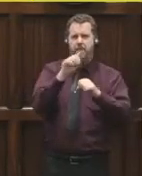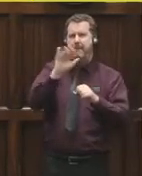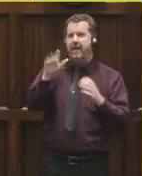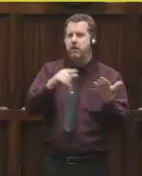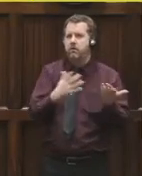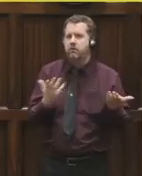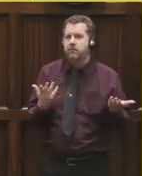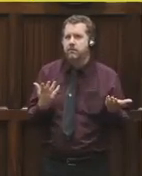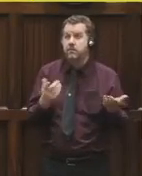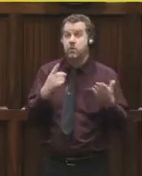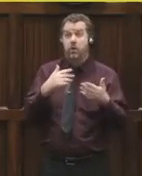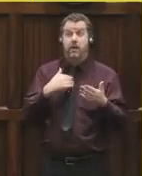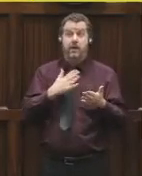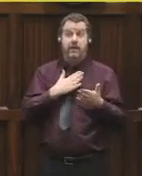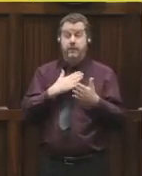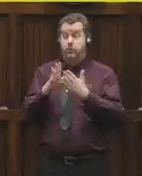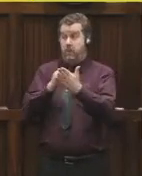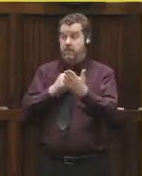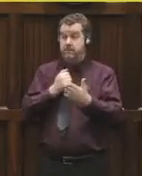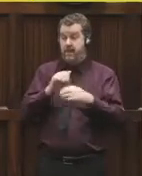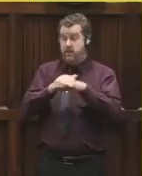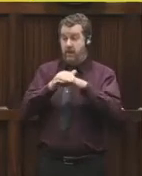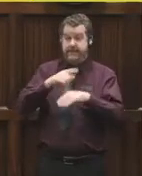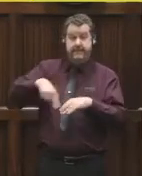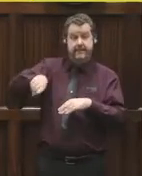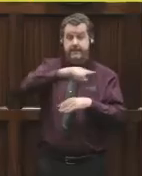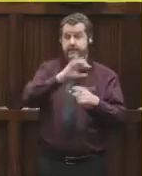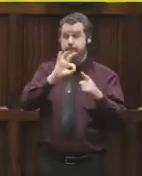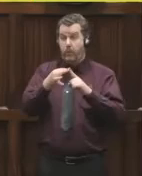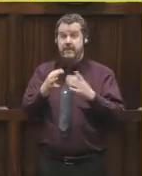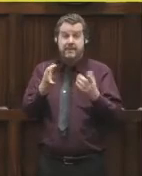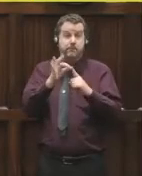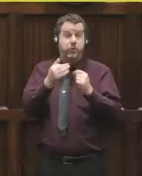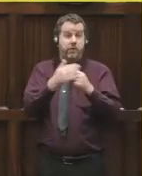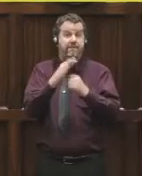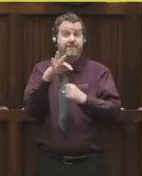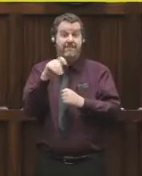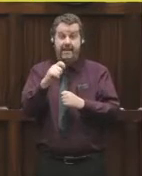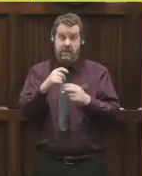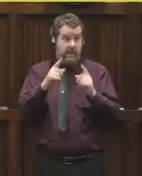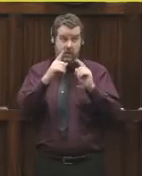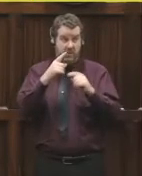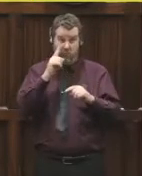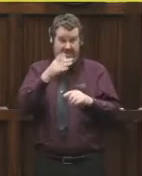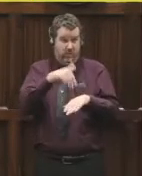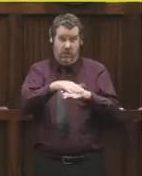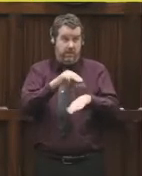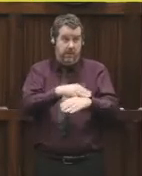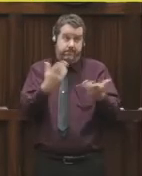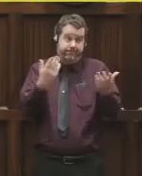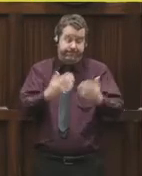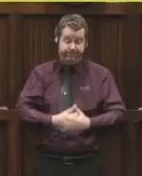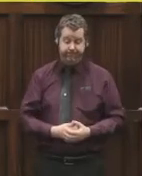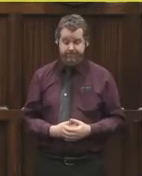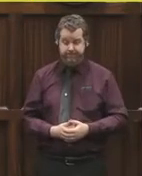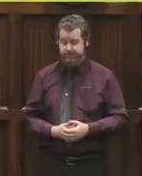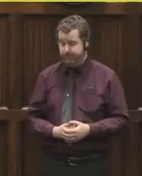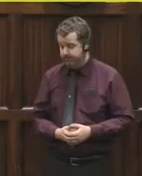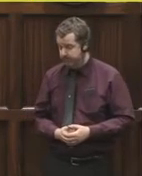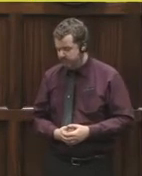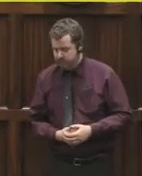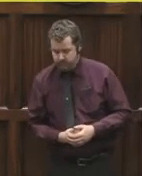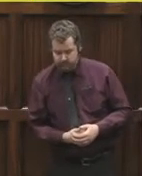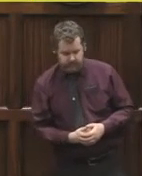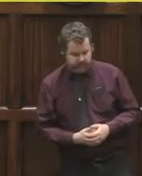points made by my colleagues, and I think it is a point of fact and it can be contained. I don't see what the problem is. Mr. Comes-in, I just want to